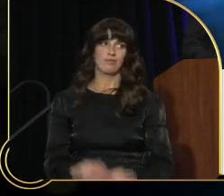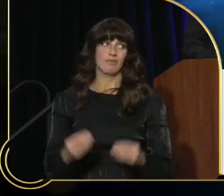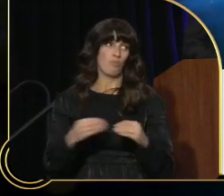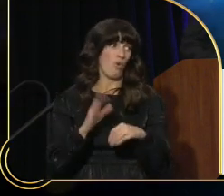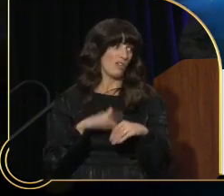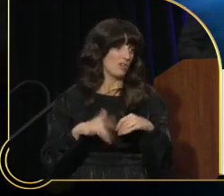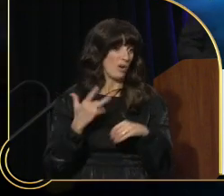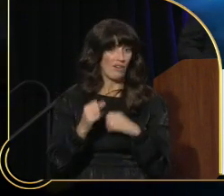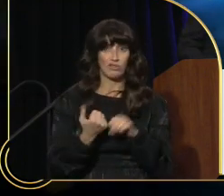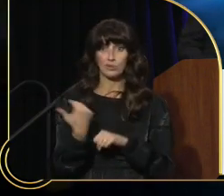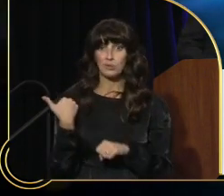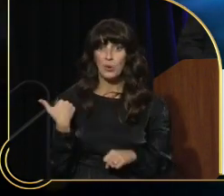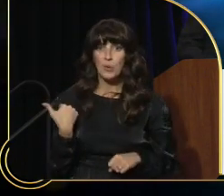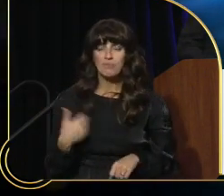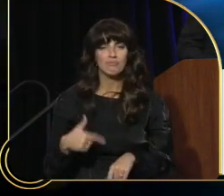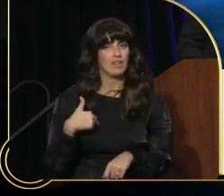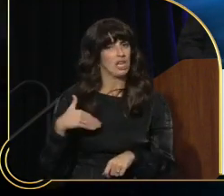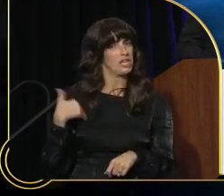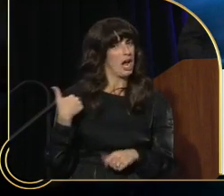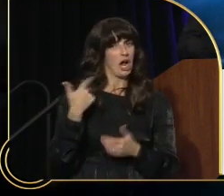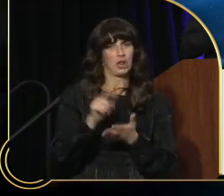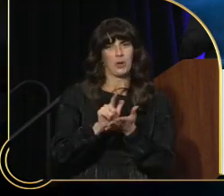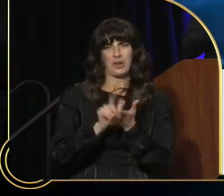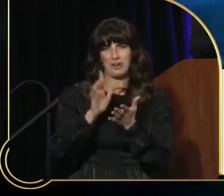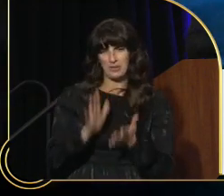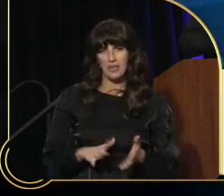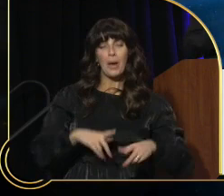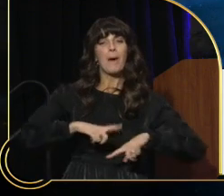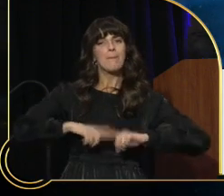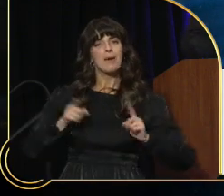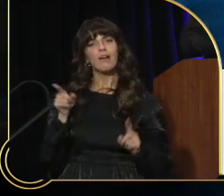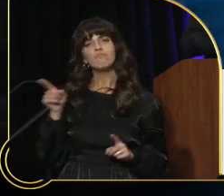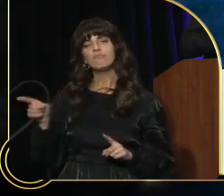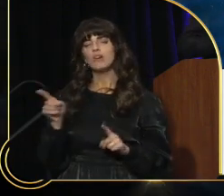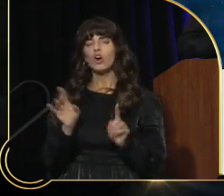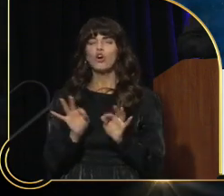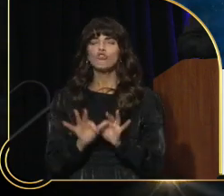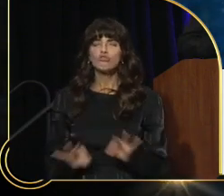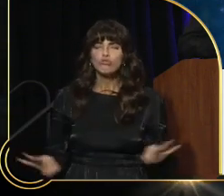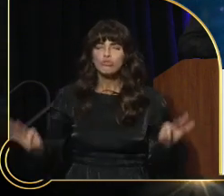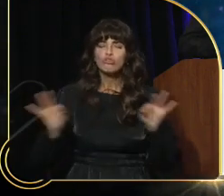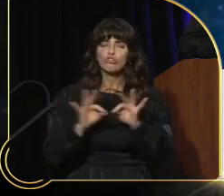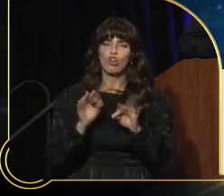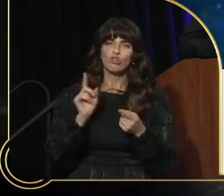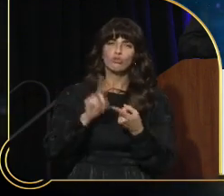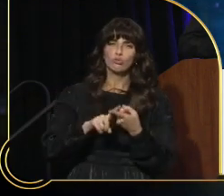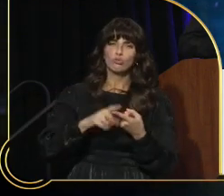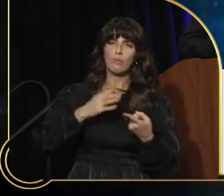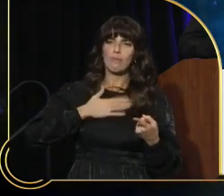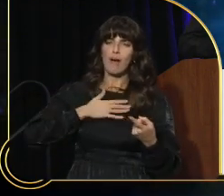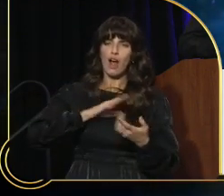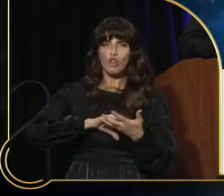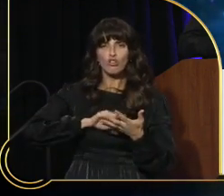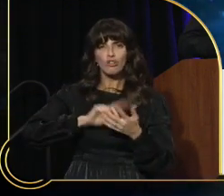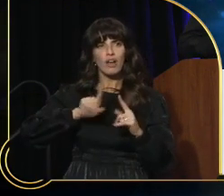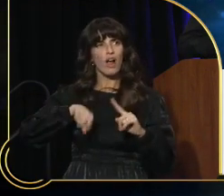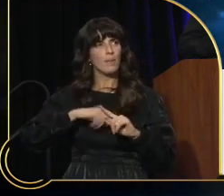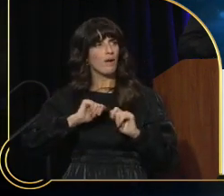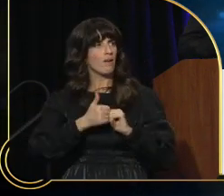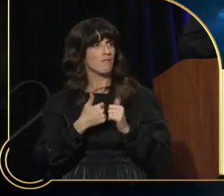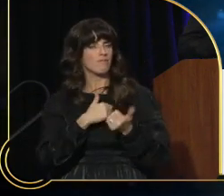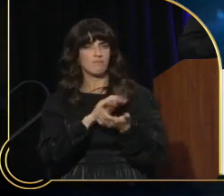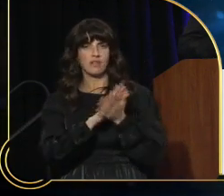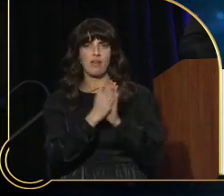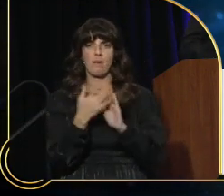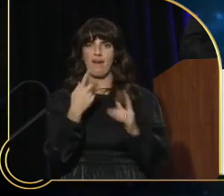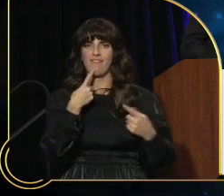25 years ago, when I was a very young lawyer. But Ira was crucial to my learning about how to be an effective disability